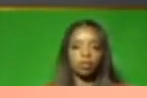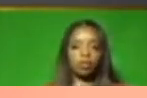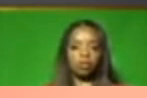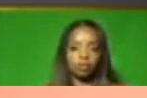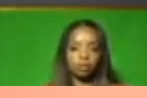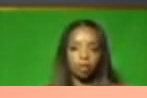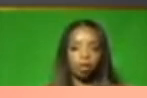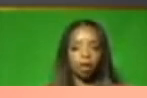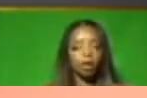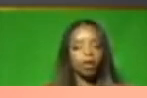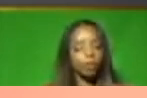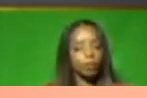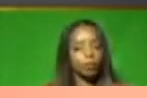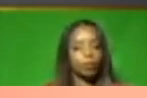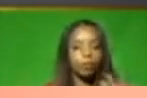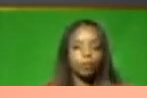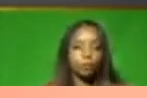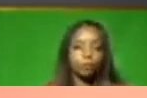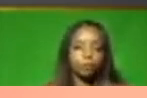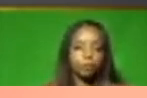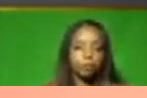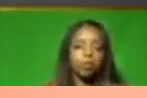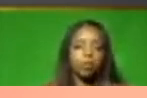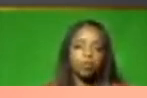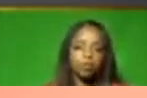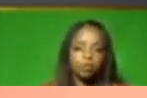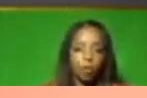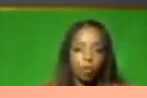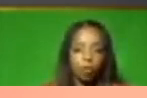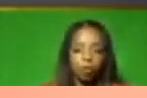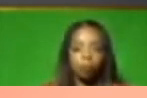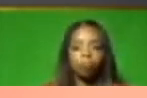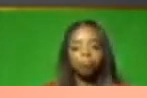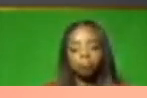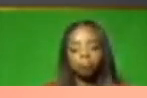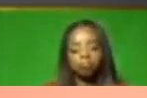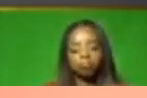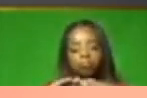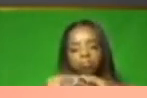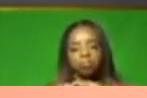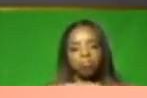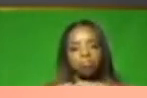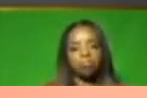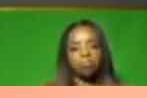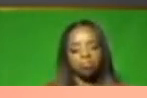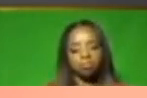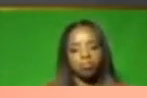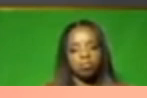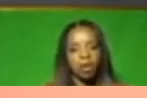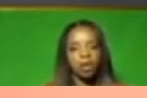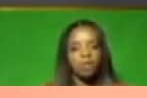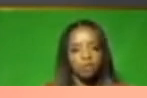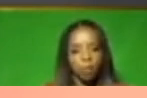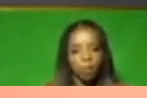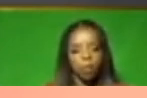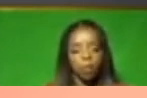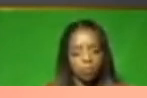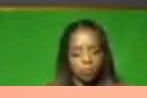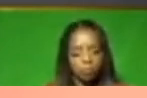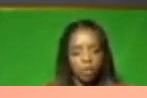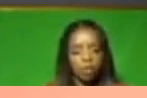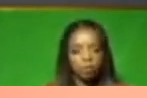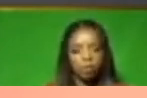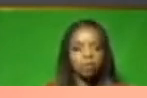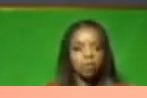the fundamental overhaul and architecture of a number of our state-owned enterprises and